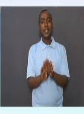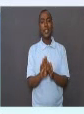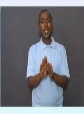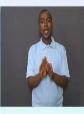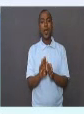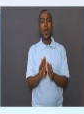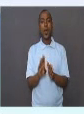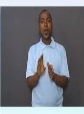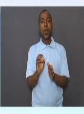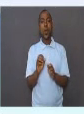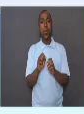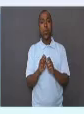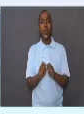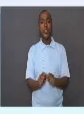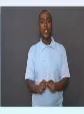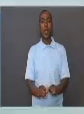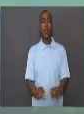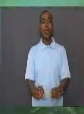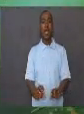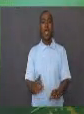or decomposers.